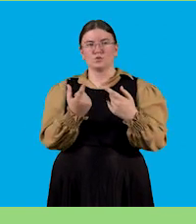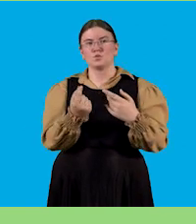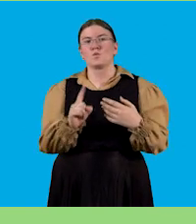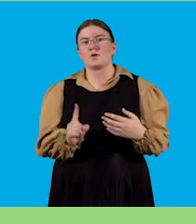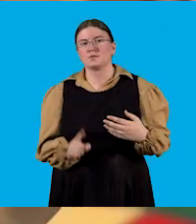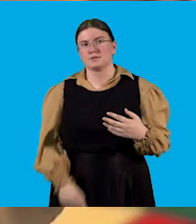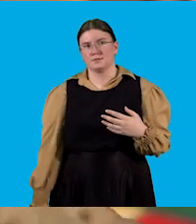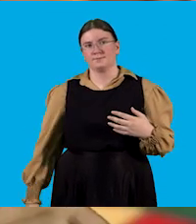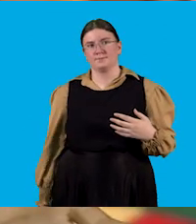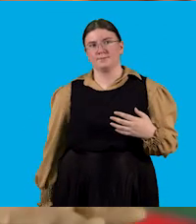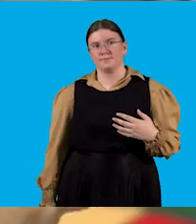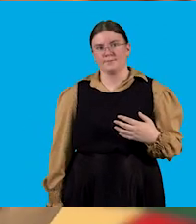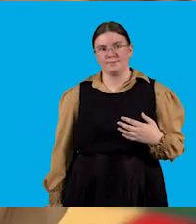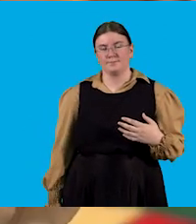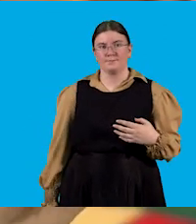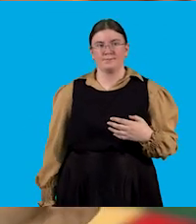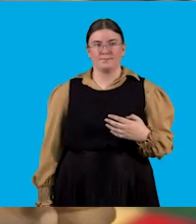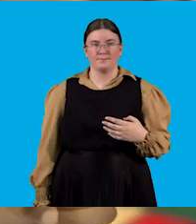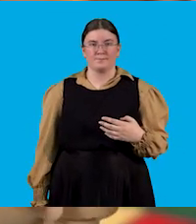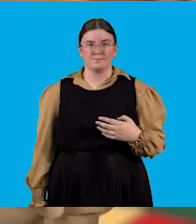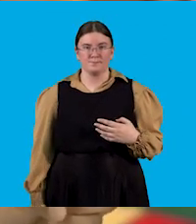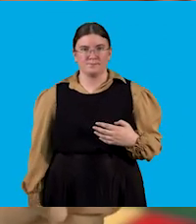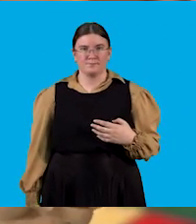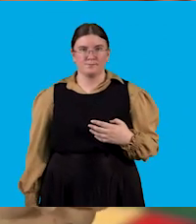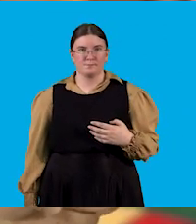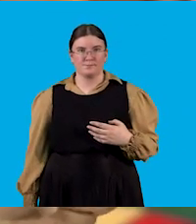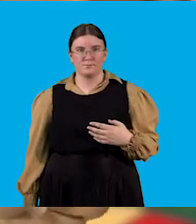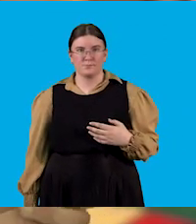each component of the system.